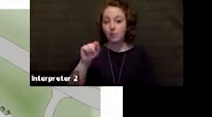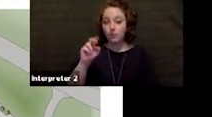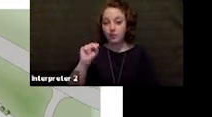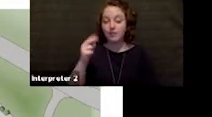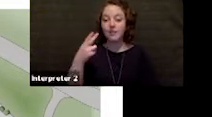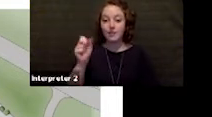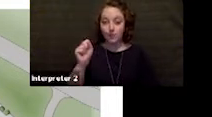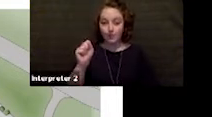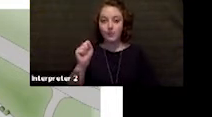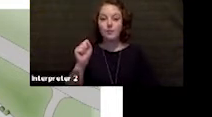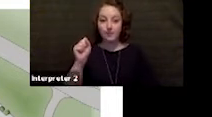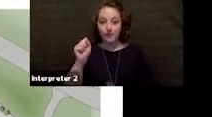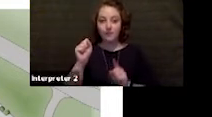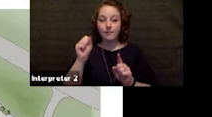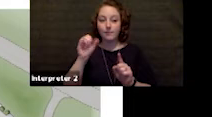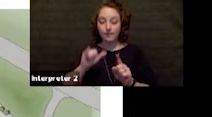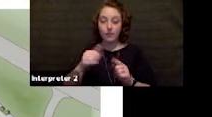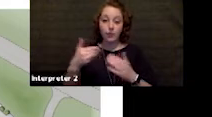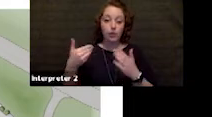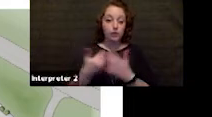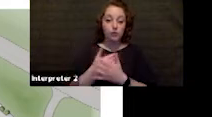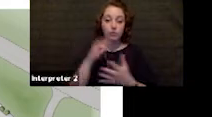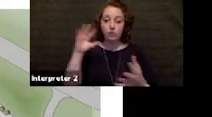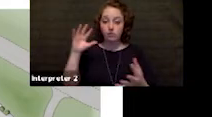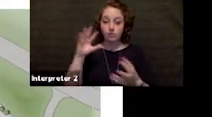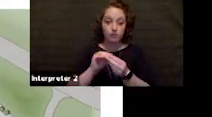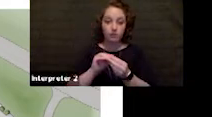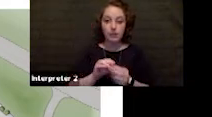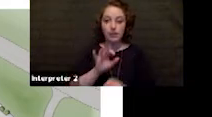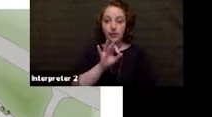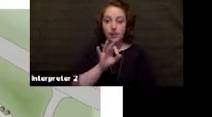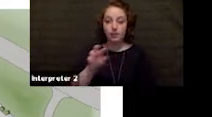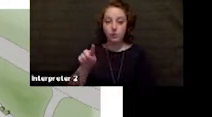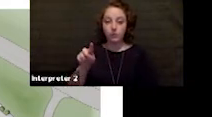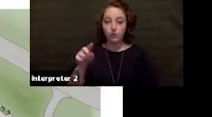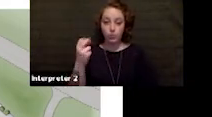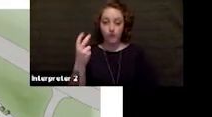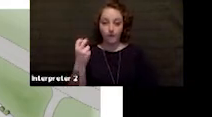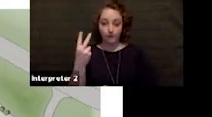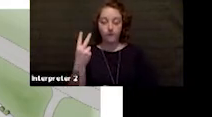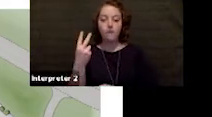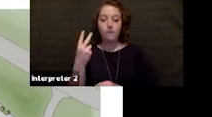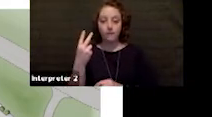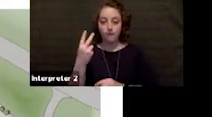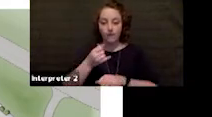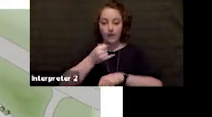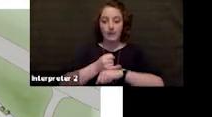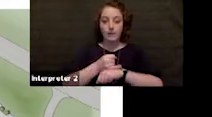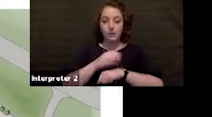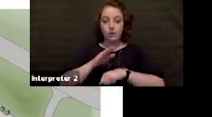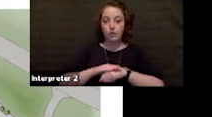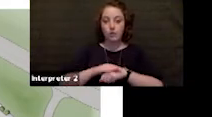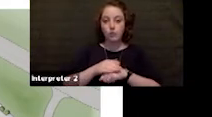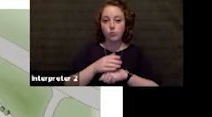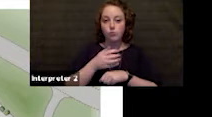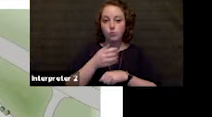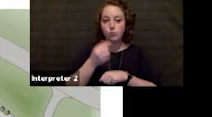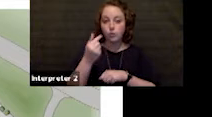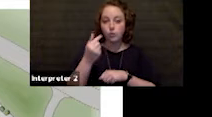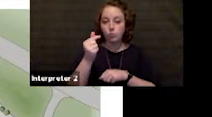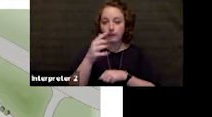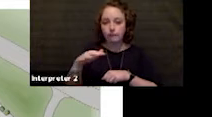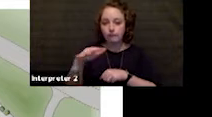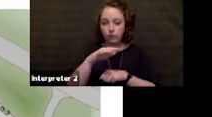was a new comprehensive 9th through 12th grade campus on a greenfield site. So this design process involved a